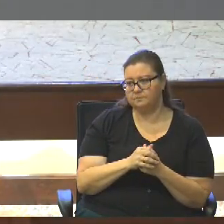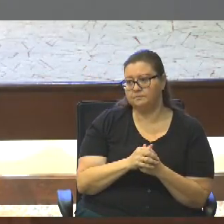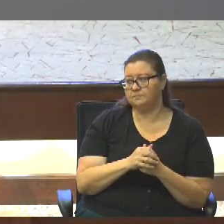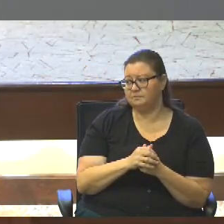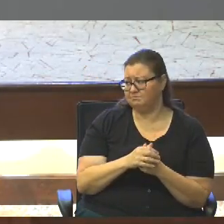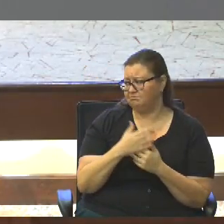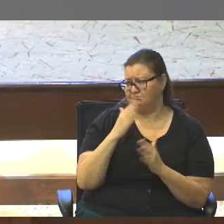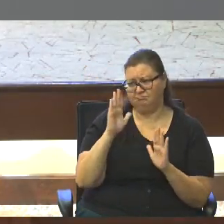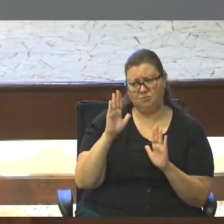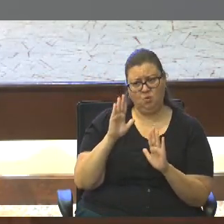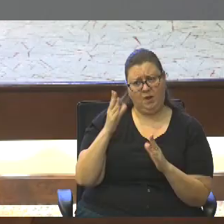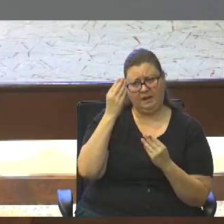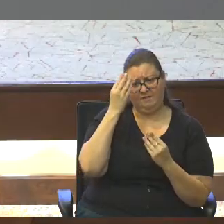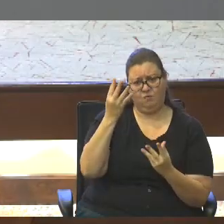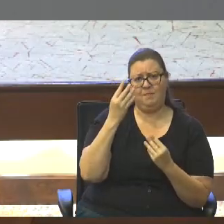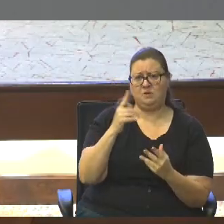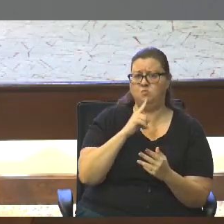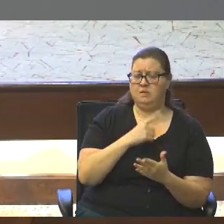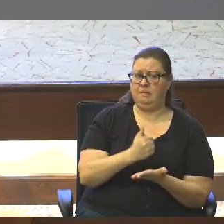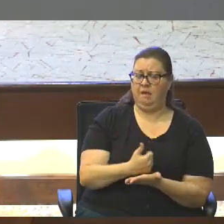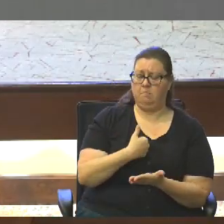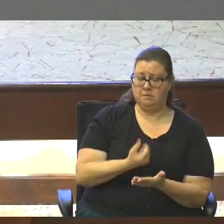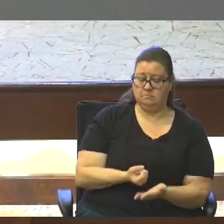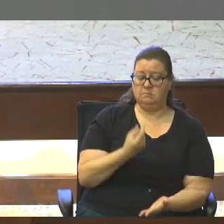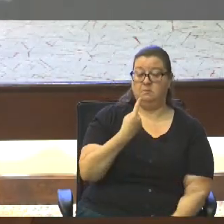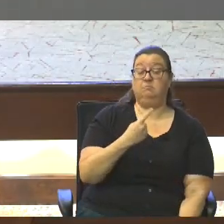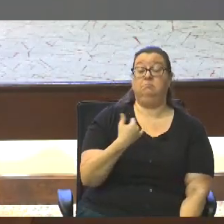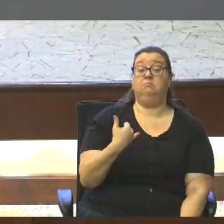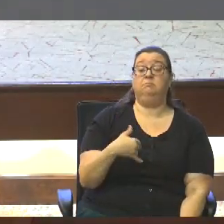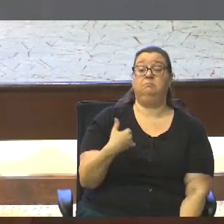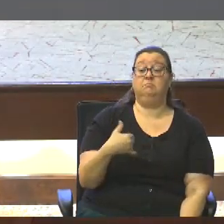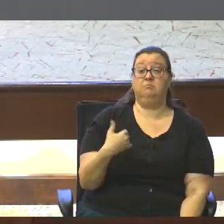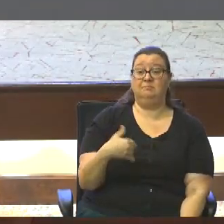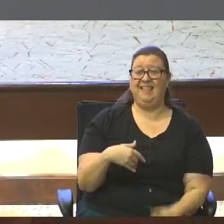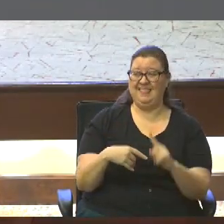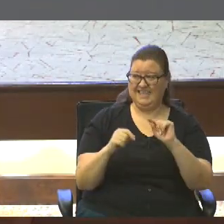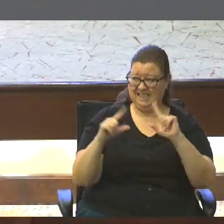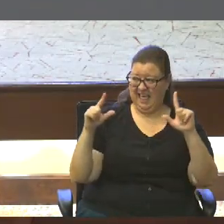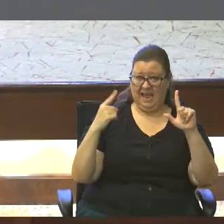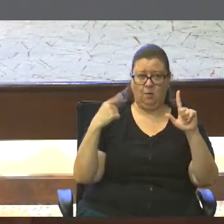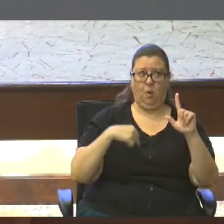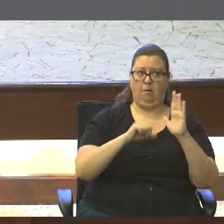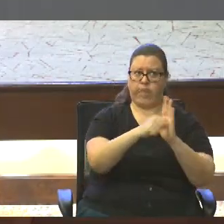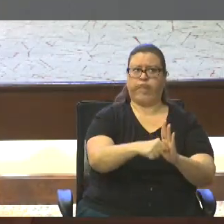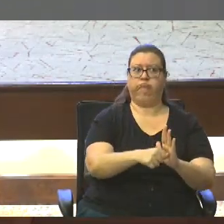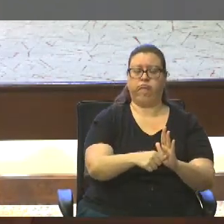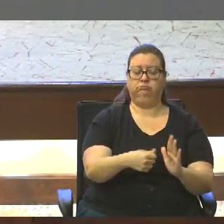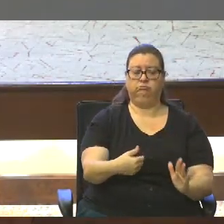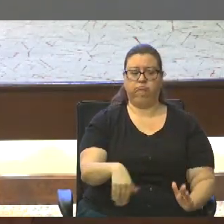Great information, and very enlightening. Because, this slide to me just jumped out.